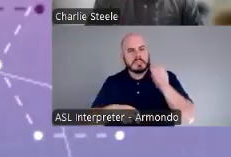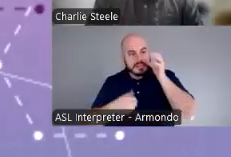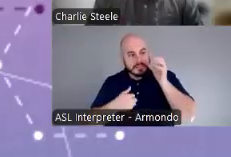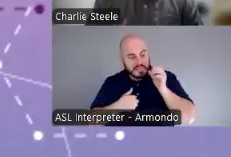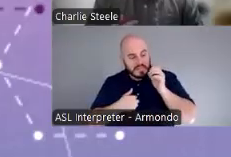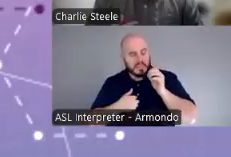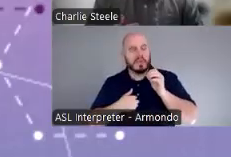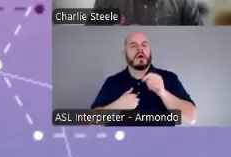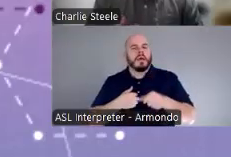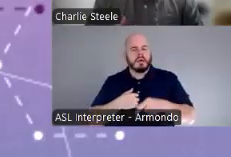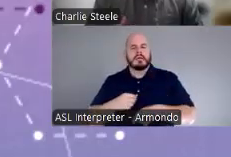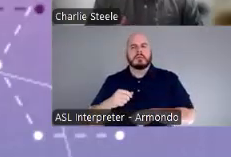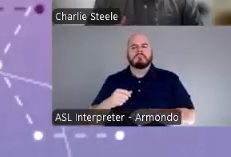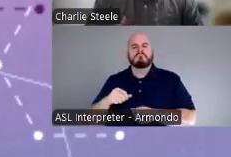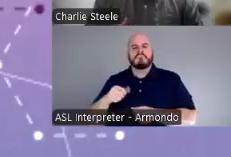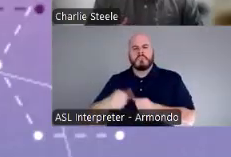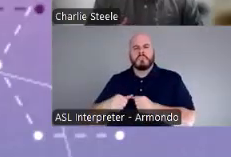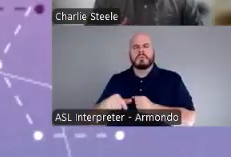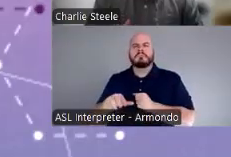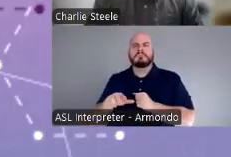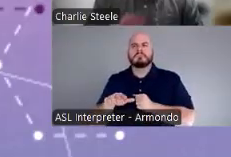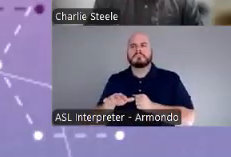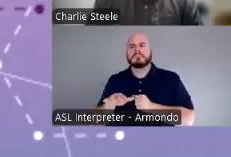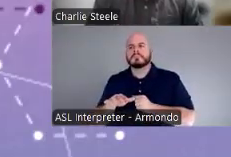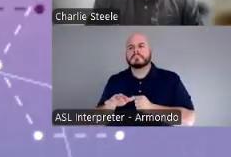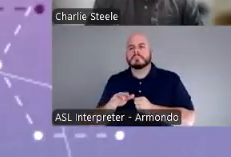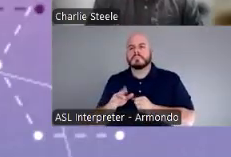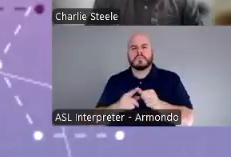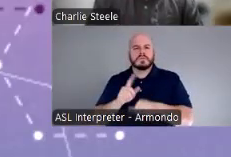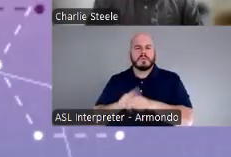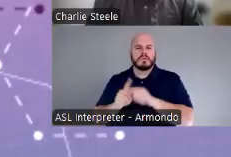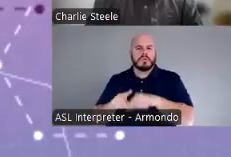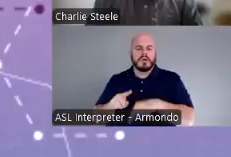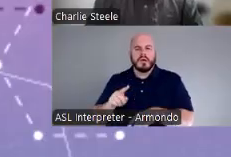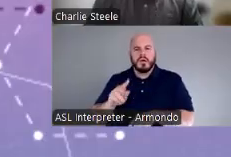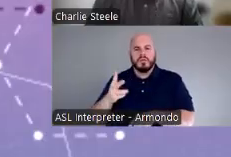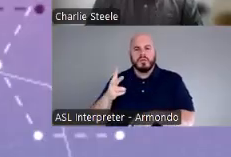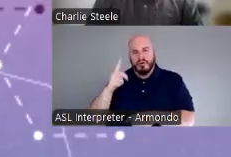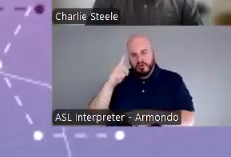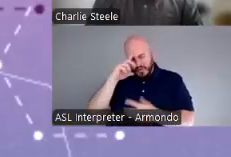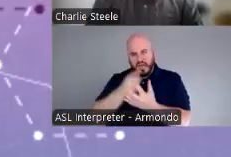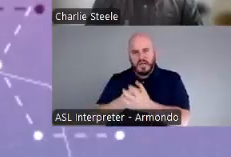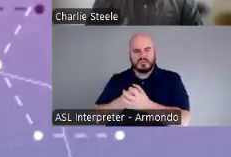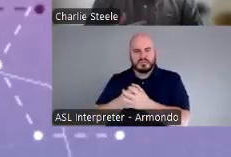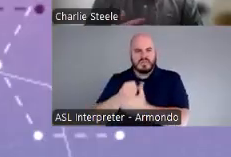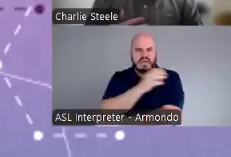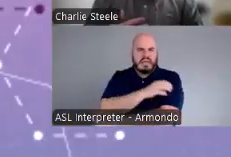first time I went to my third concussion clinic, actually.